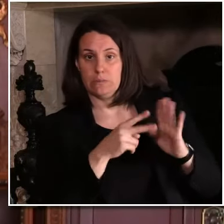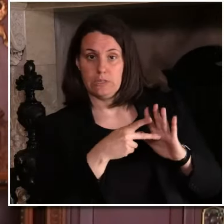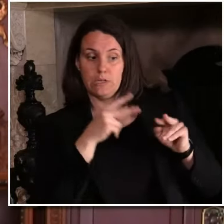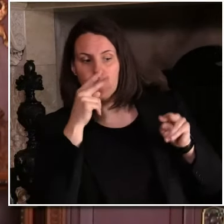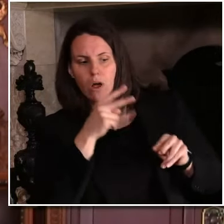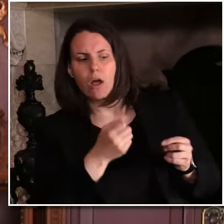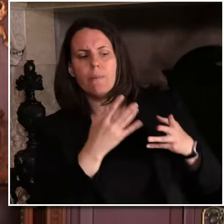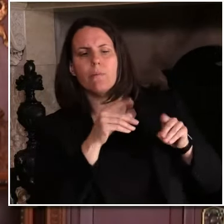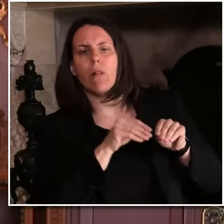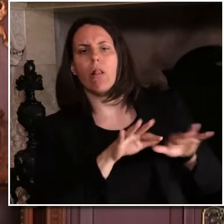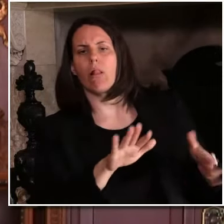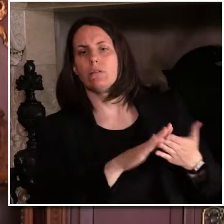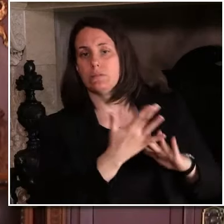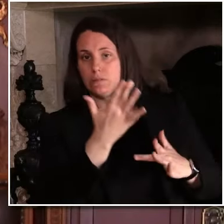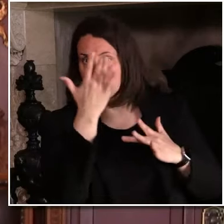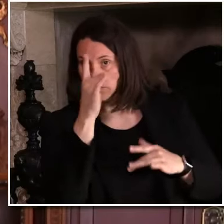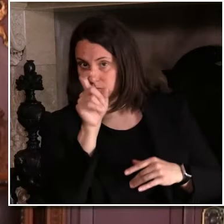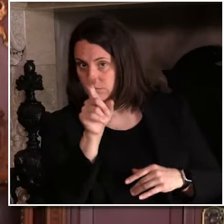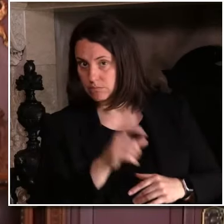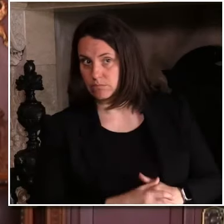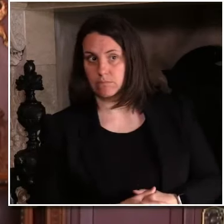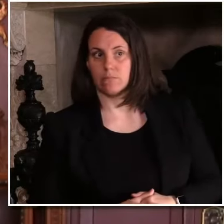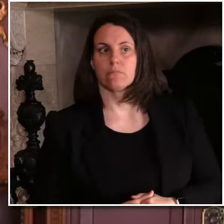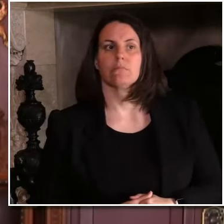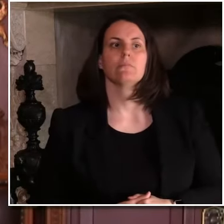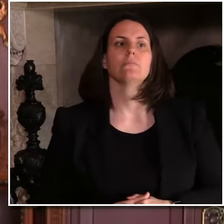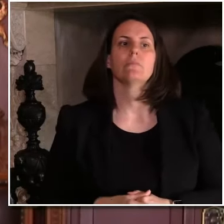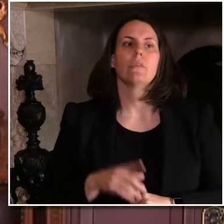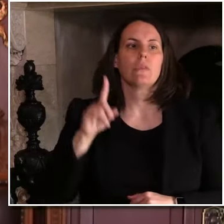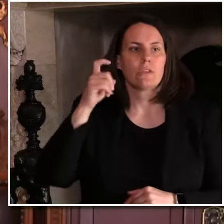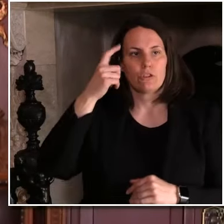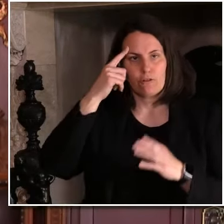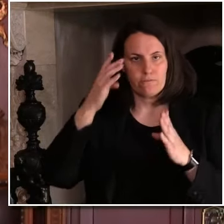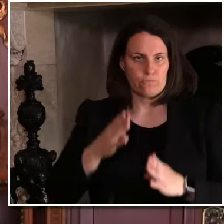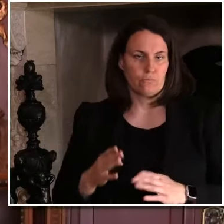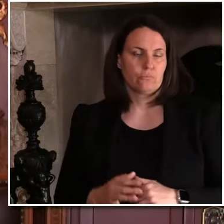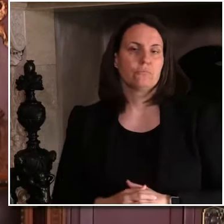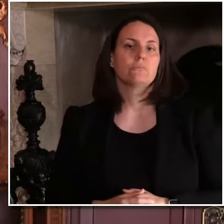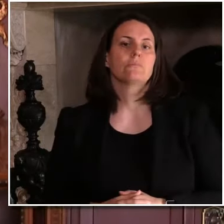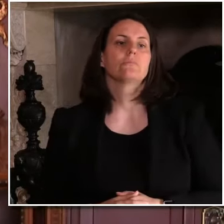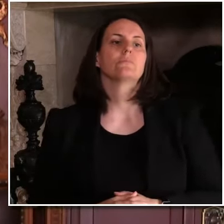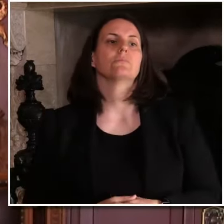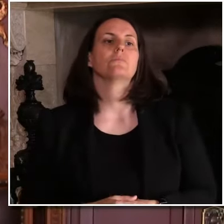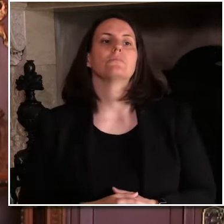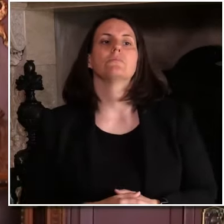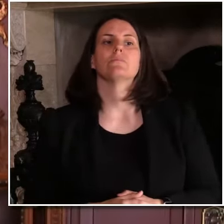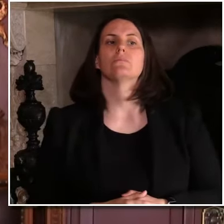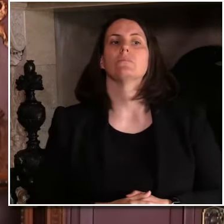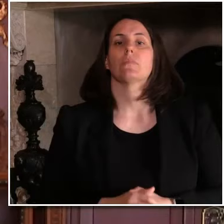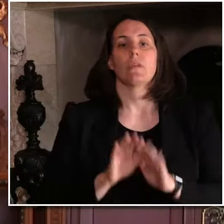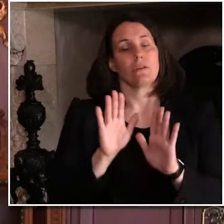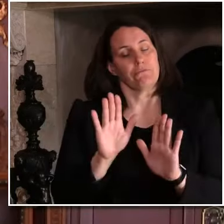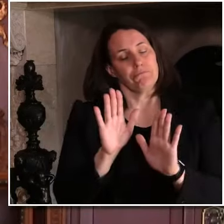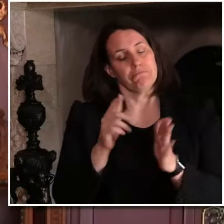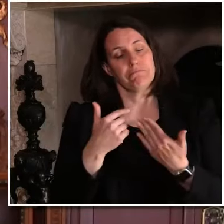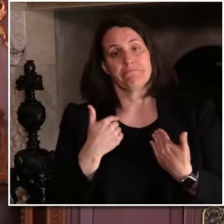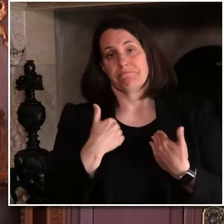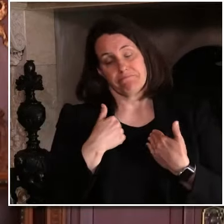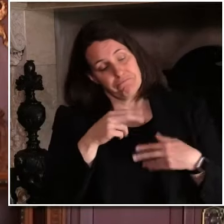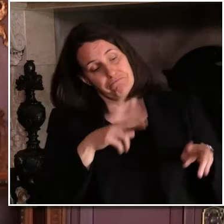We're making the assumption that these are all good Wisconsinites that